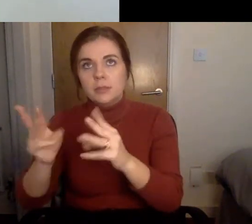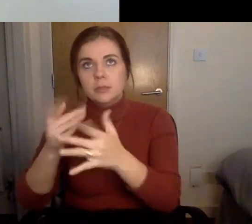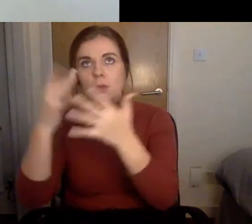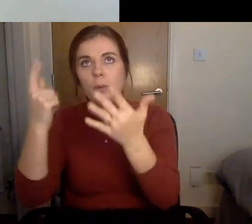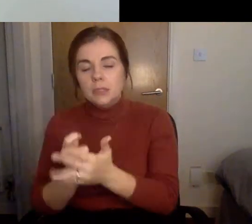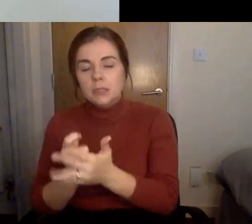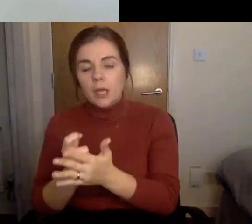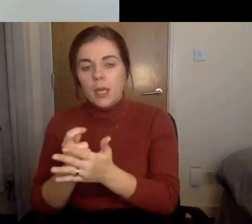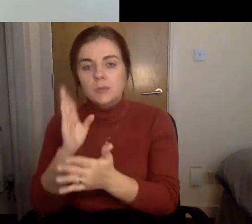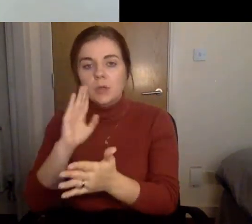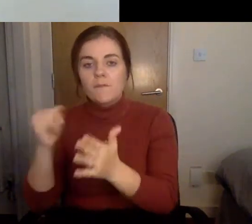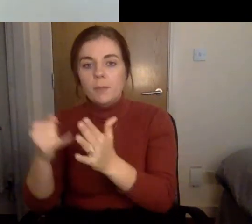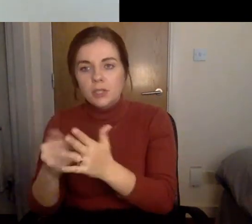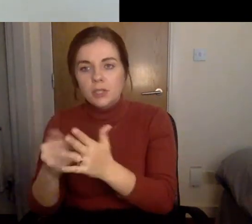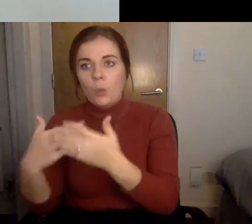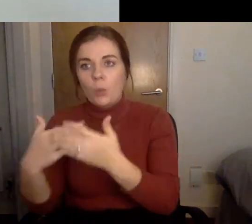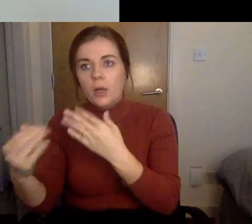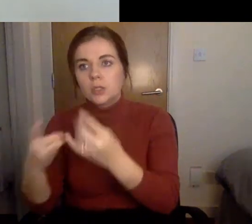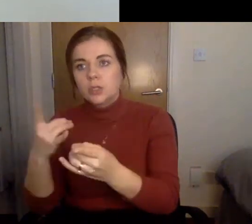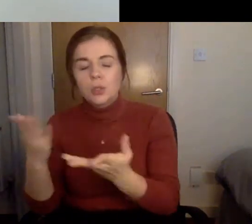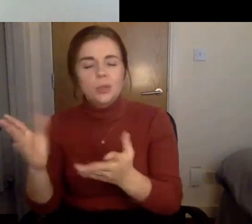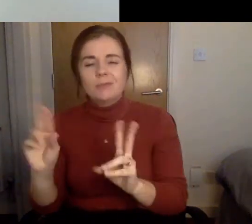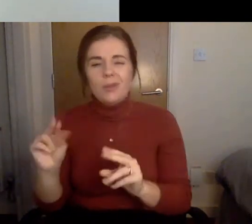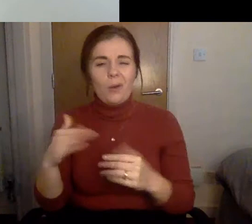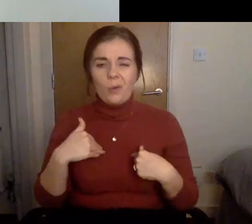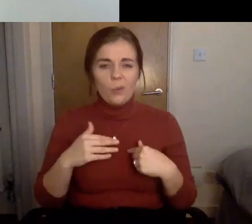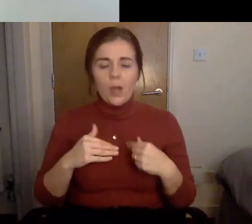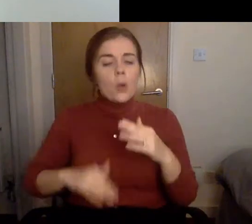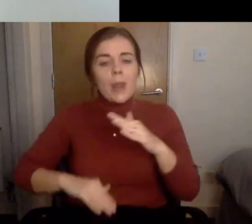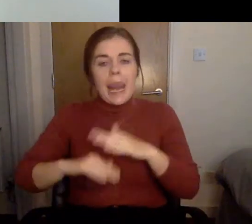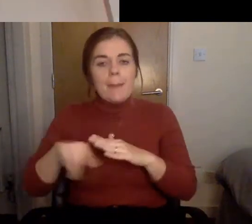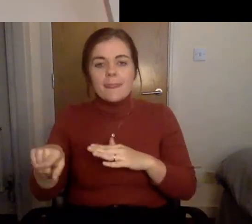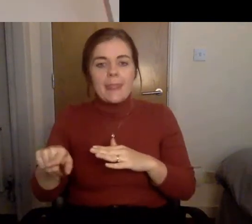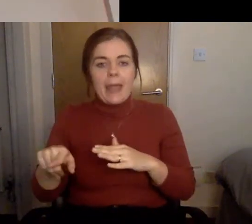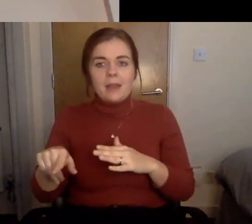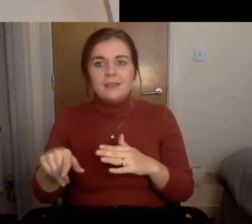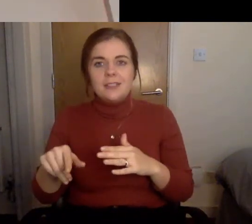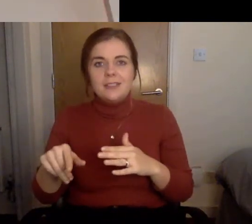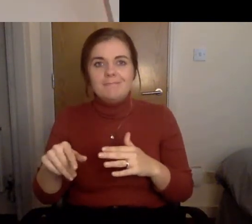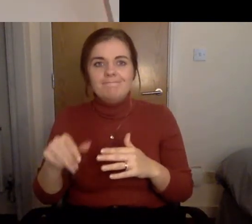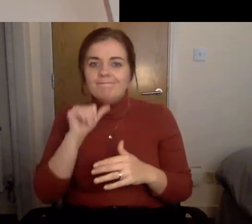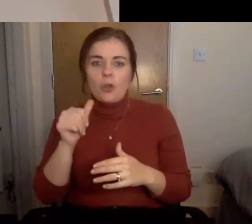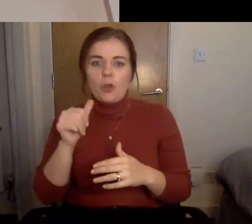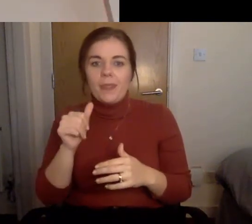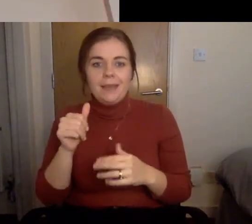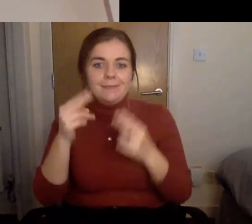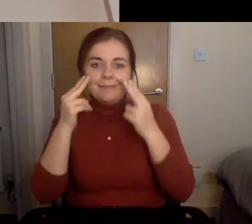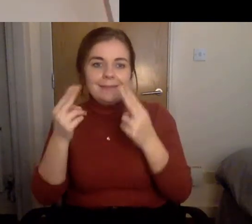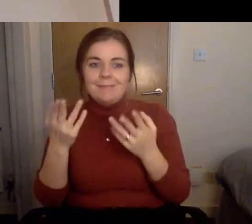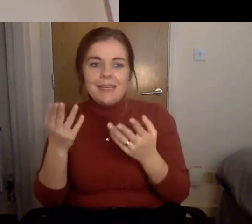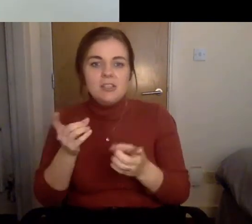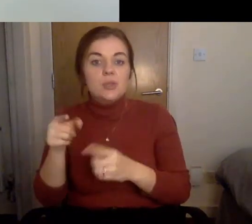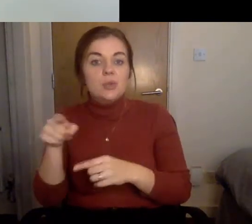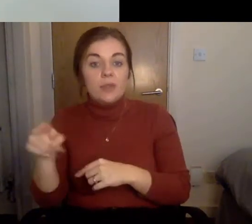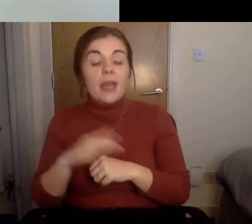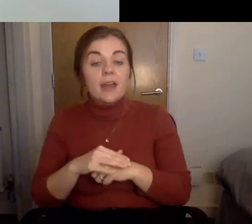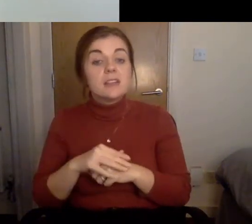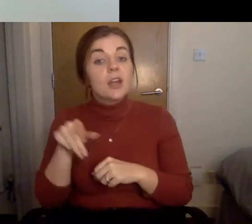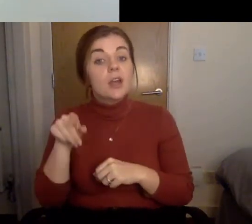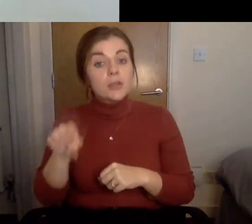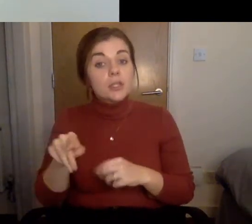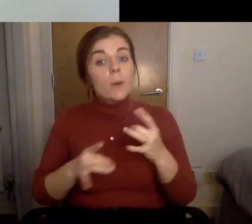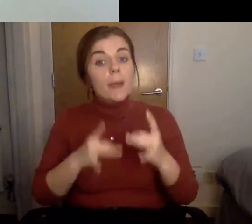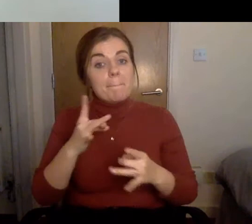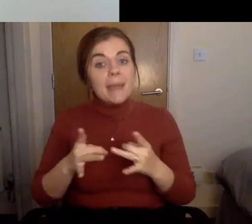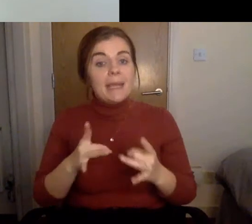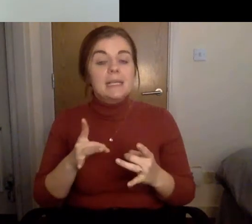limit that kind of, you know, showiness. It's not necessary for every kid to have a job. And that makes, you